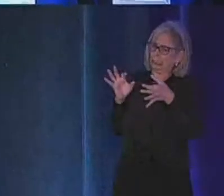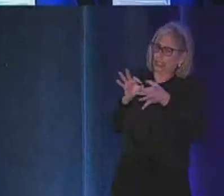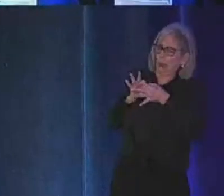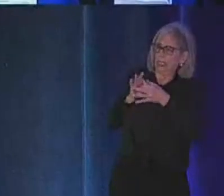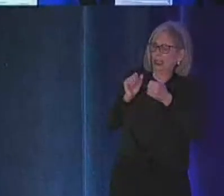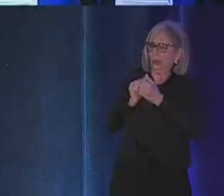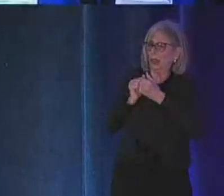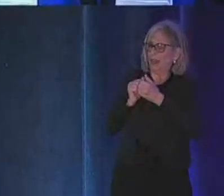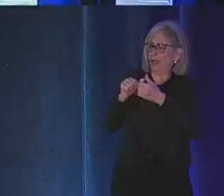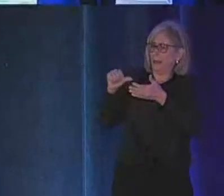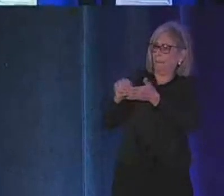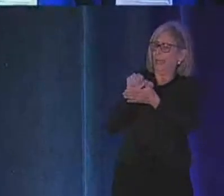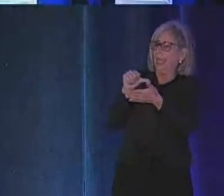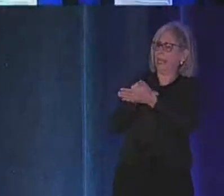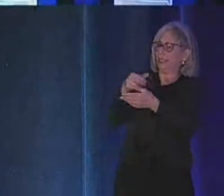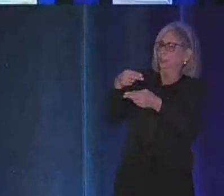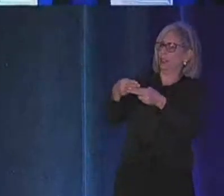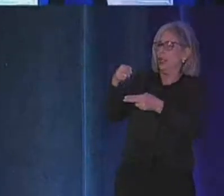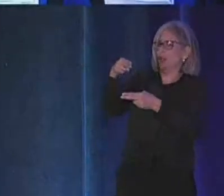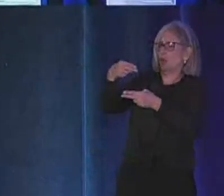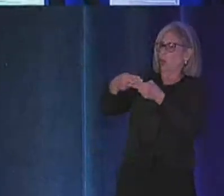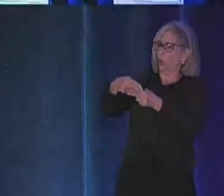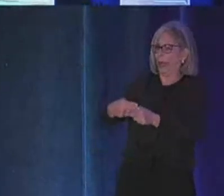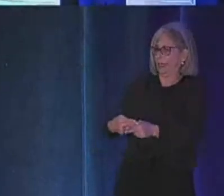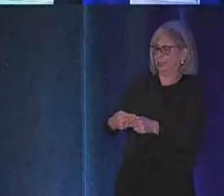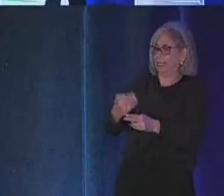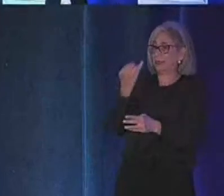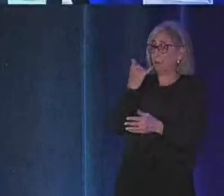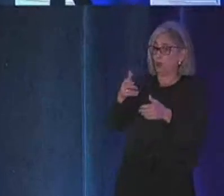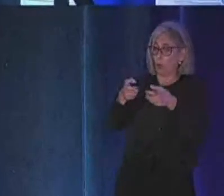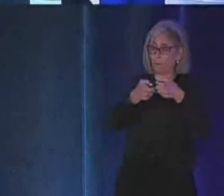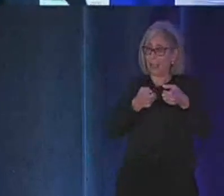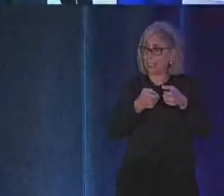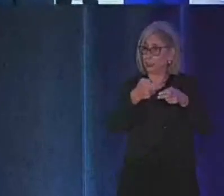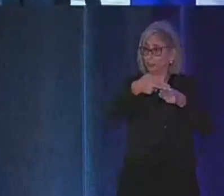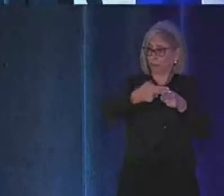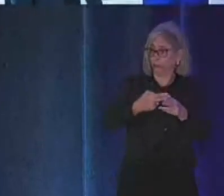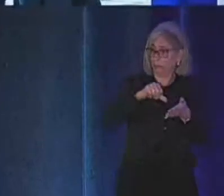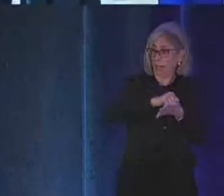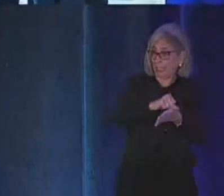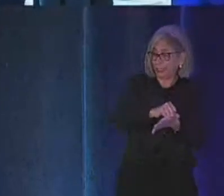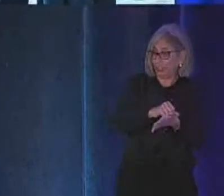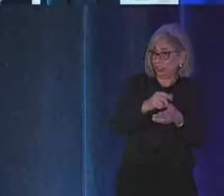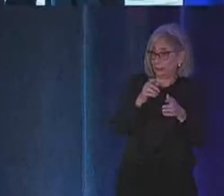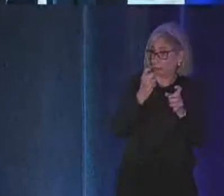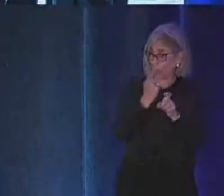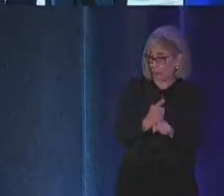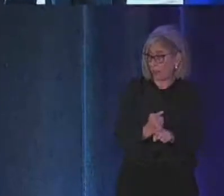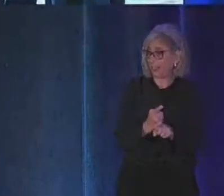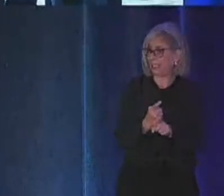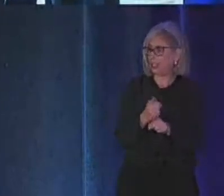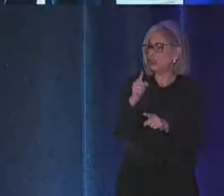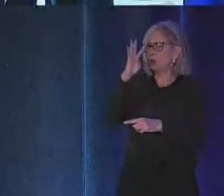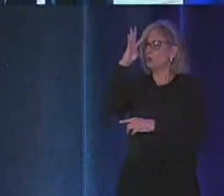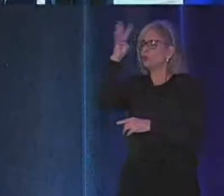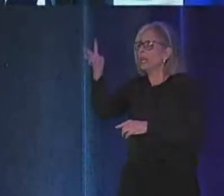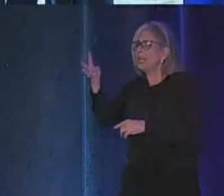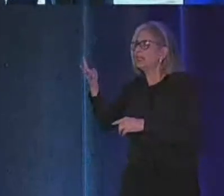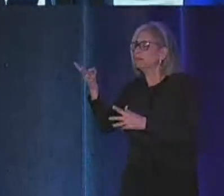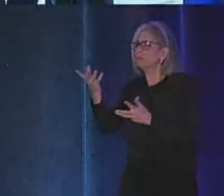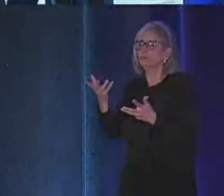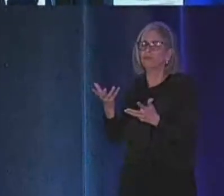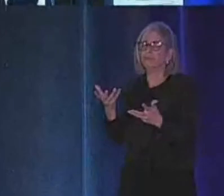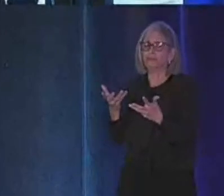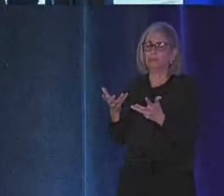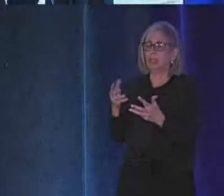associated with page weight. So if you don't manage the weight of your page properly, you're probably creating quite